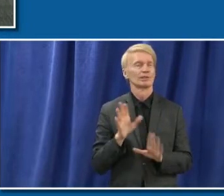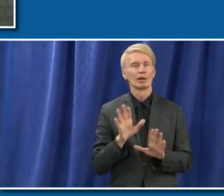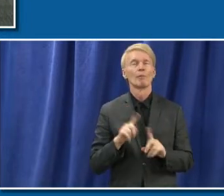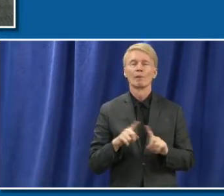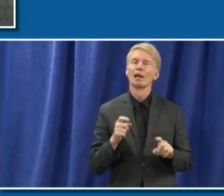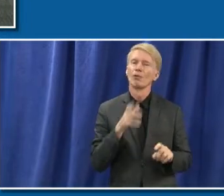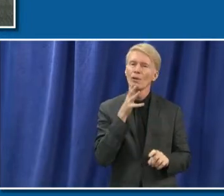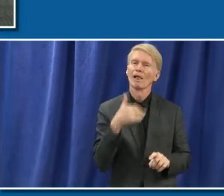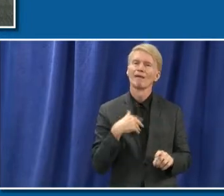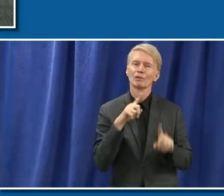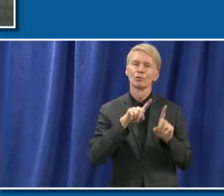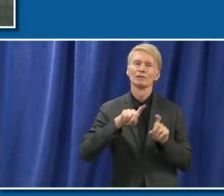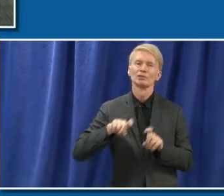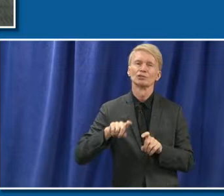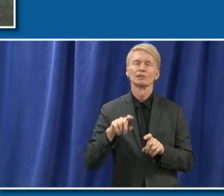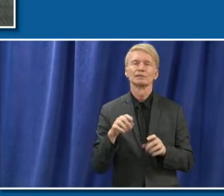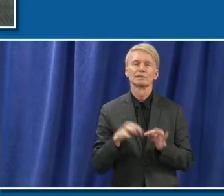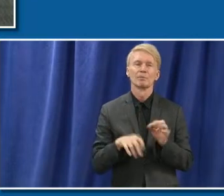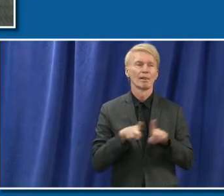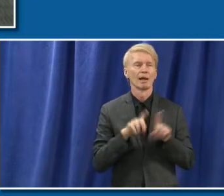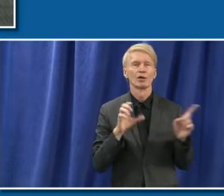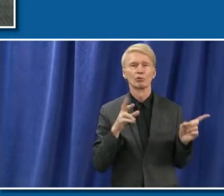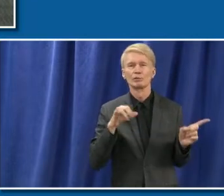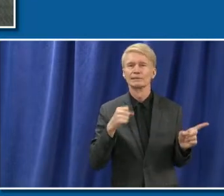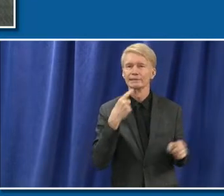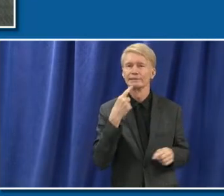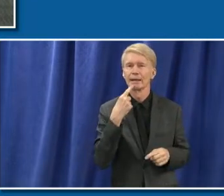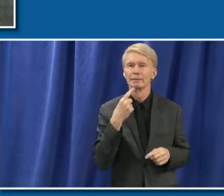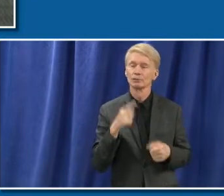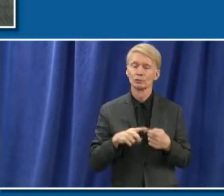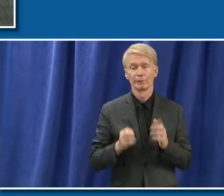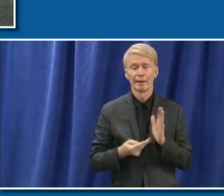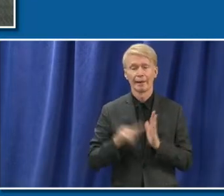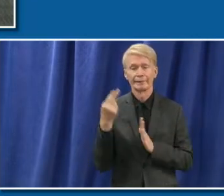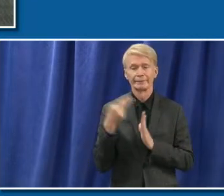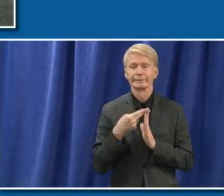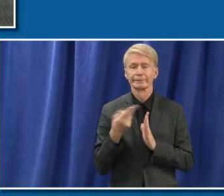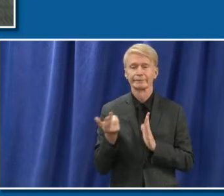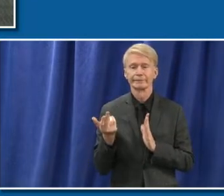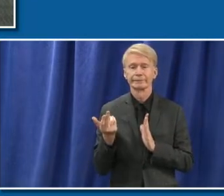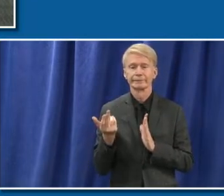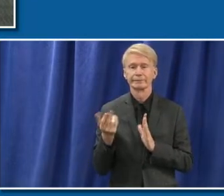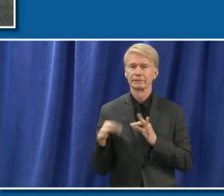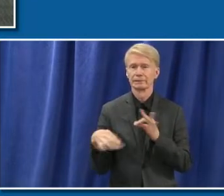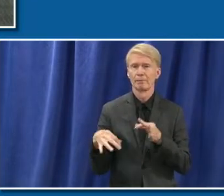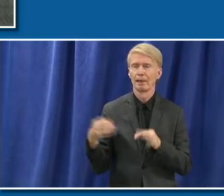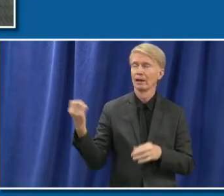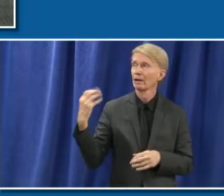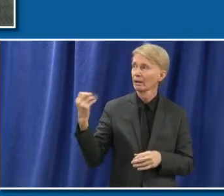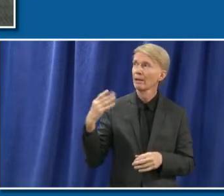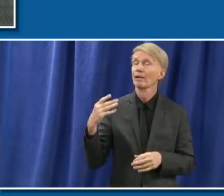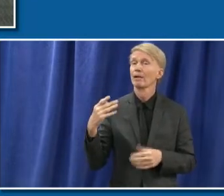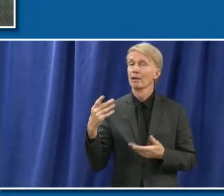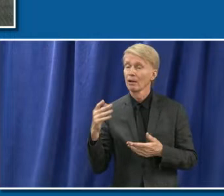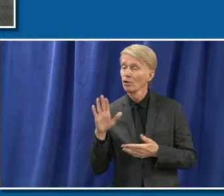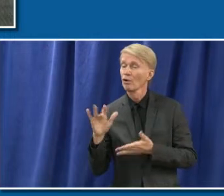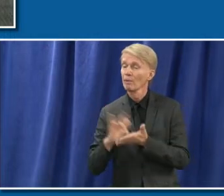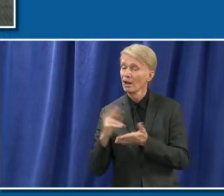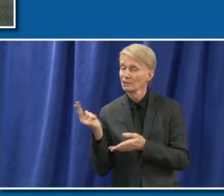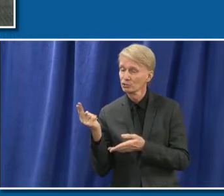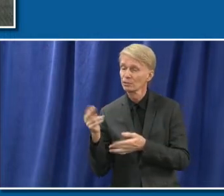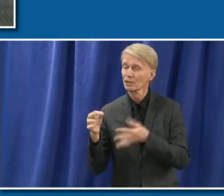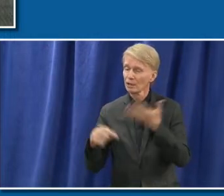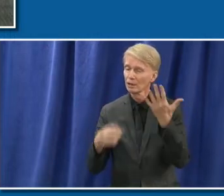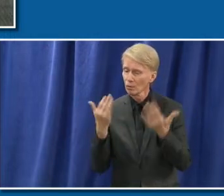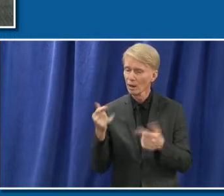though, as Chris said, to be honest, as they're explaining to us about their medical history and why